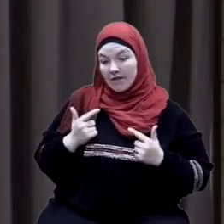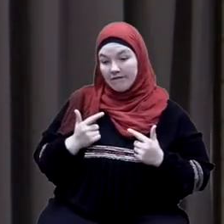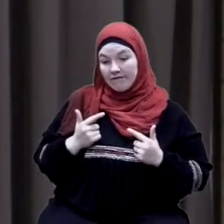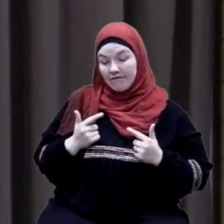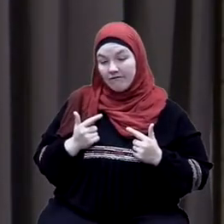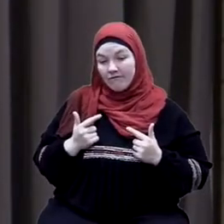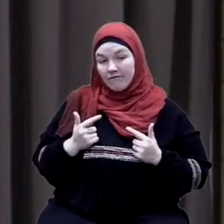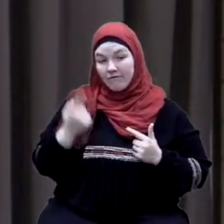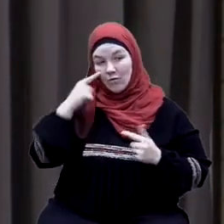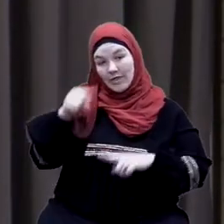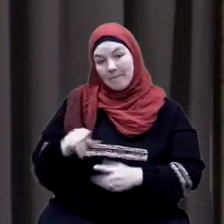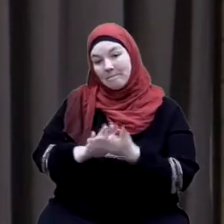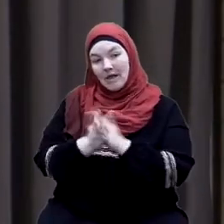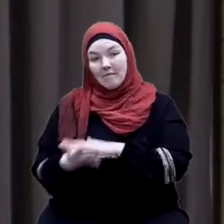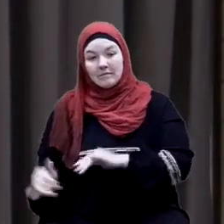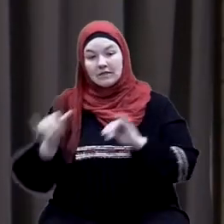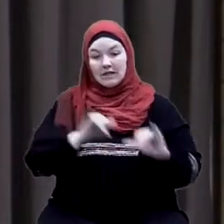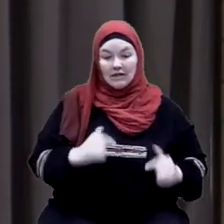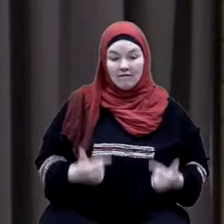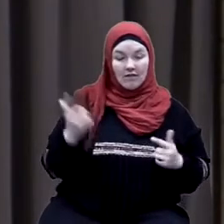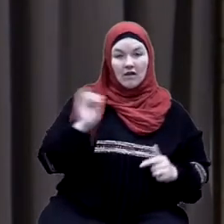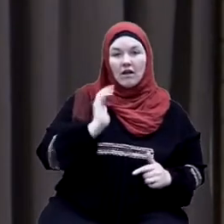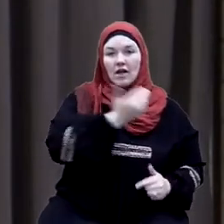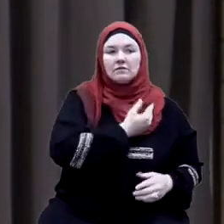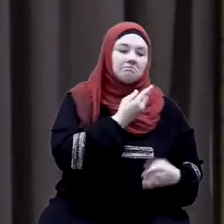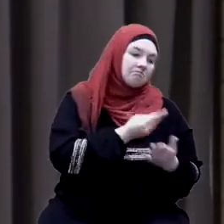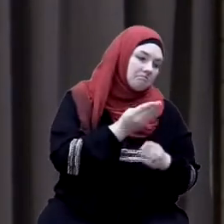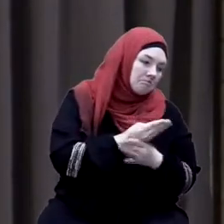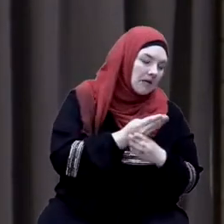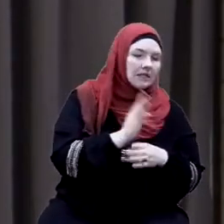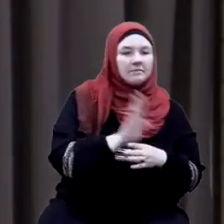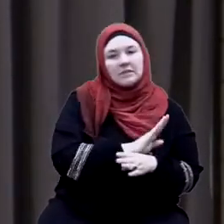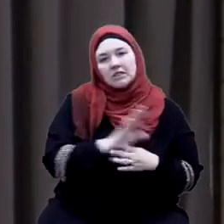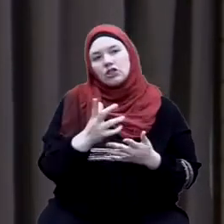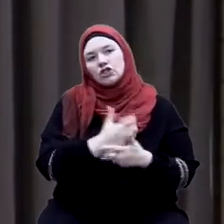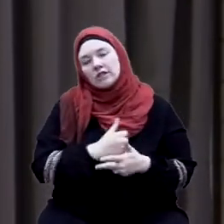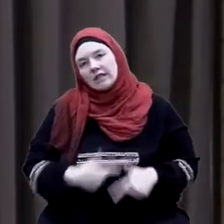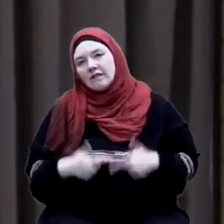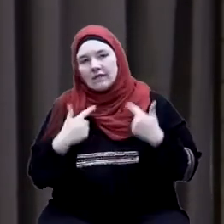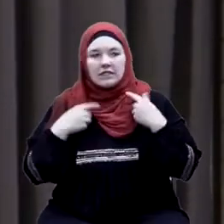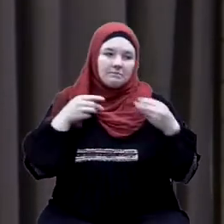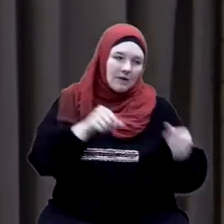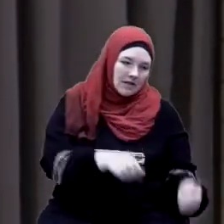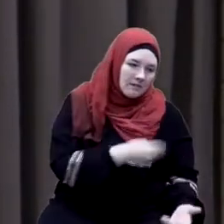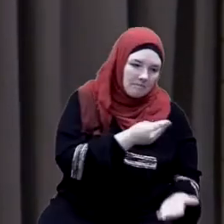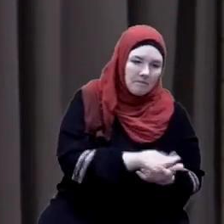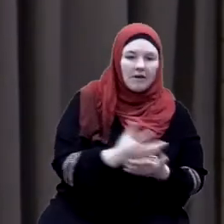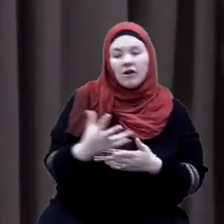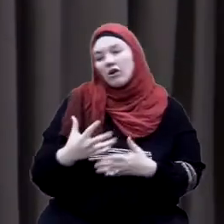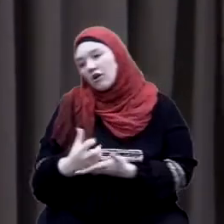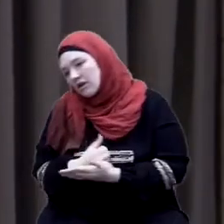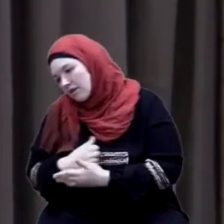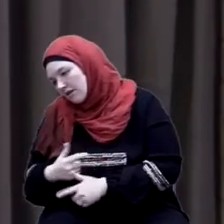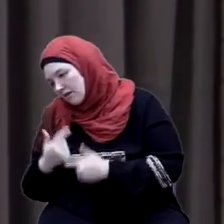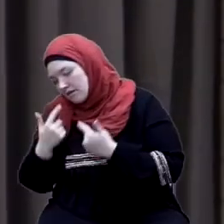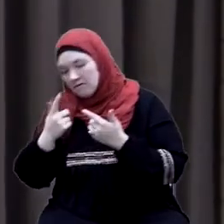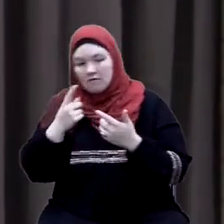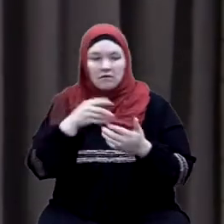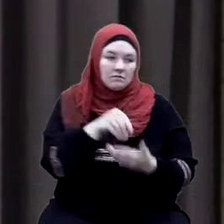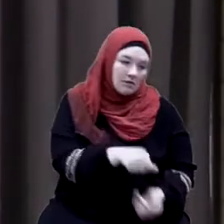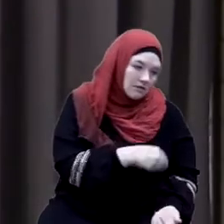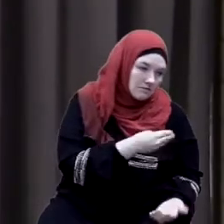like life for us, money, business, earning living, spending money, earning living, spending